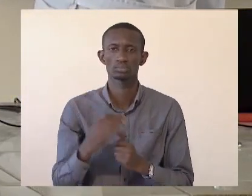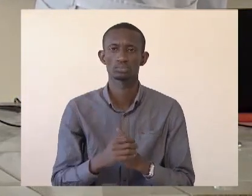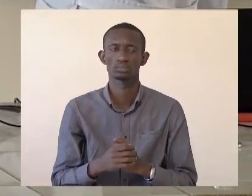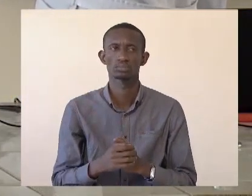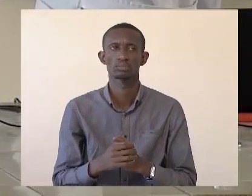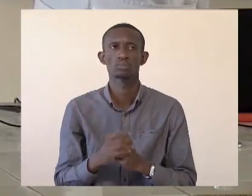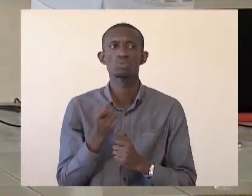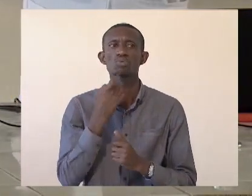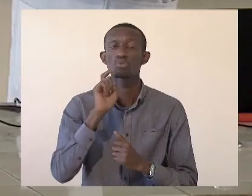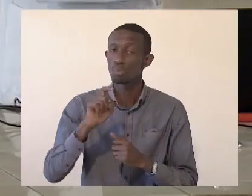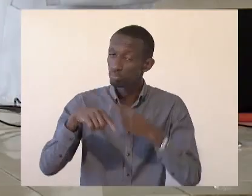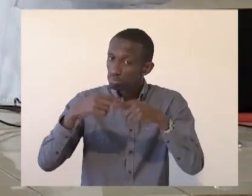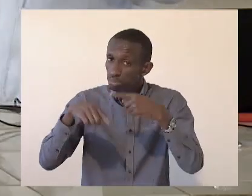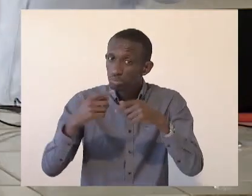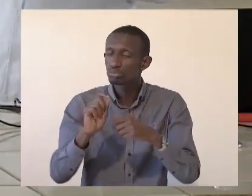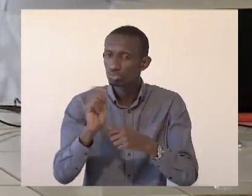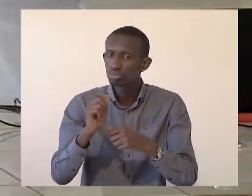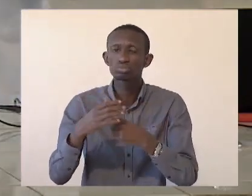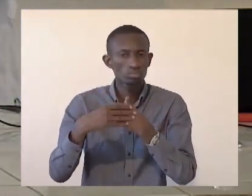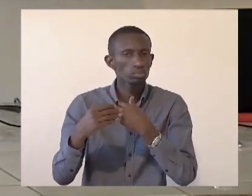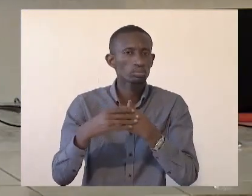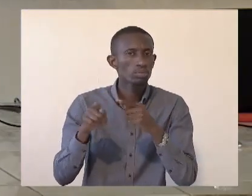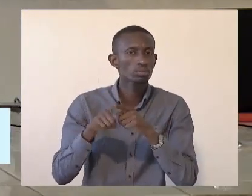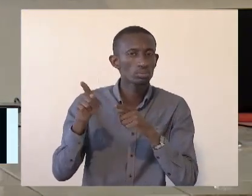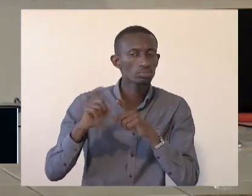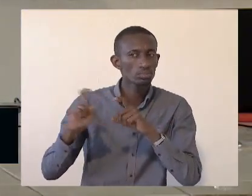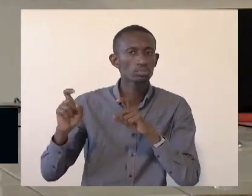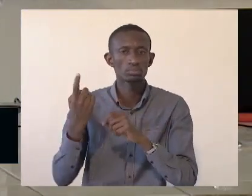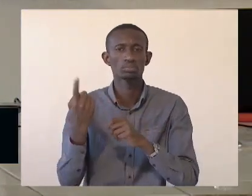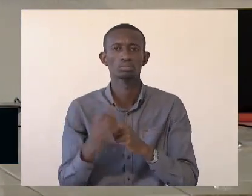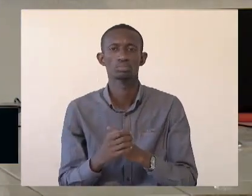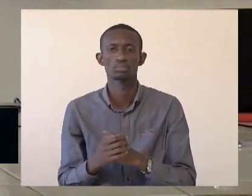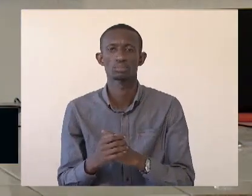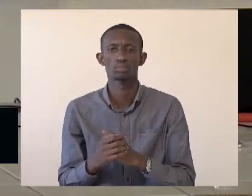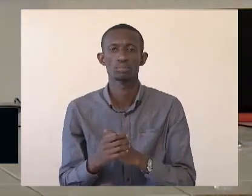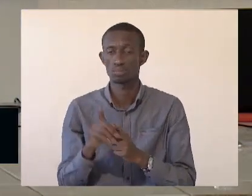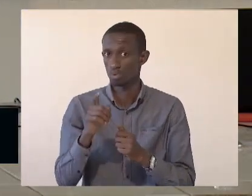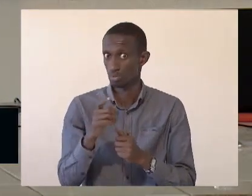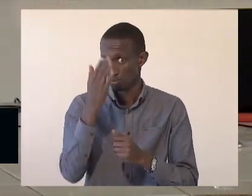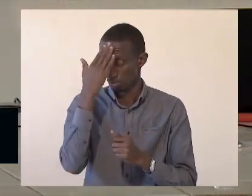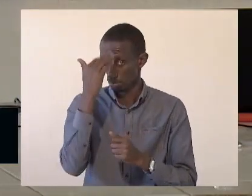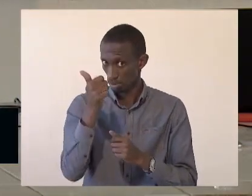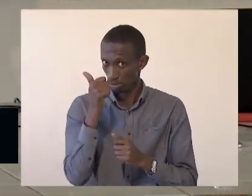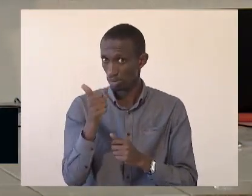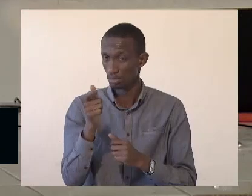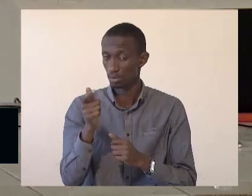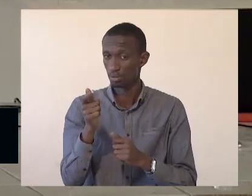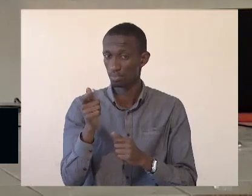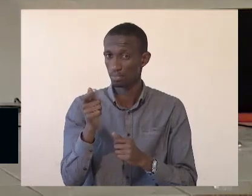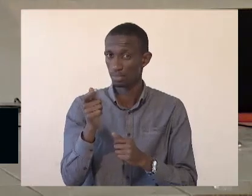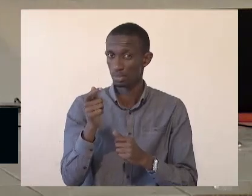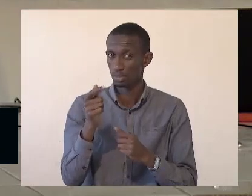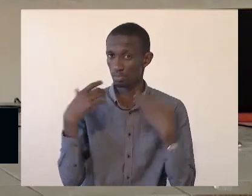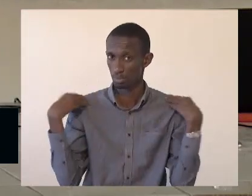You should always remember to write the state symbols and make sure your equation is balanced.